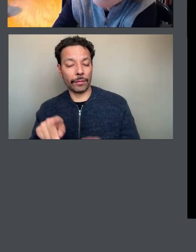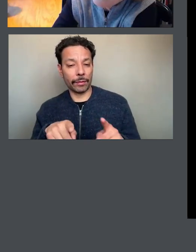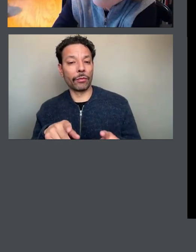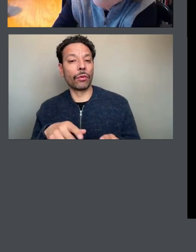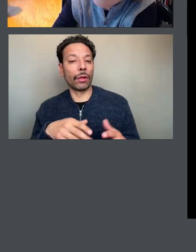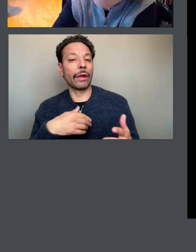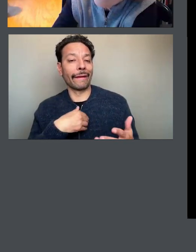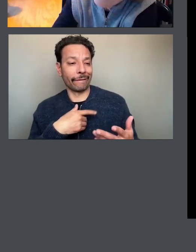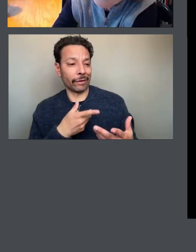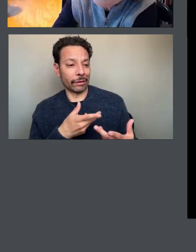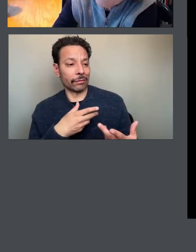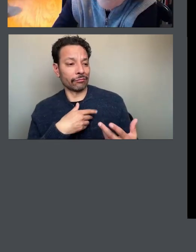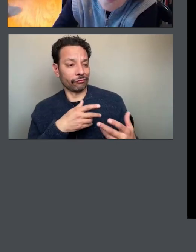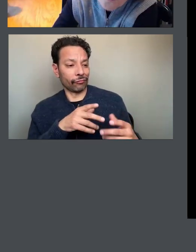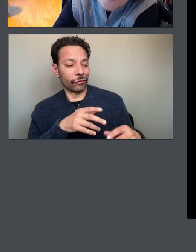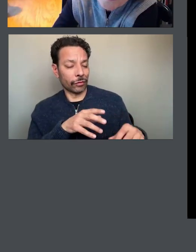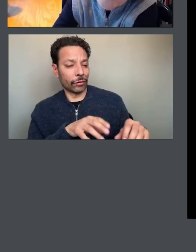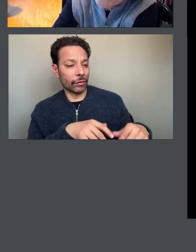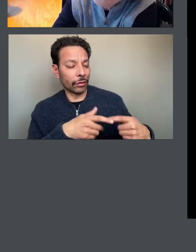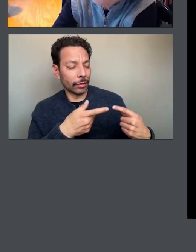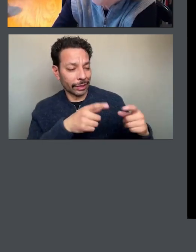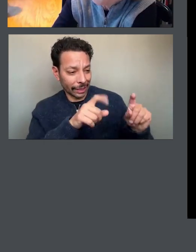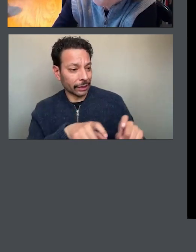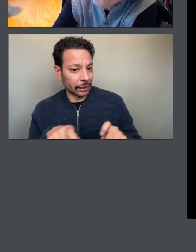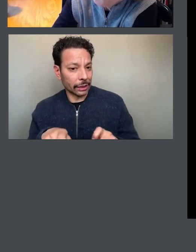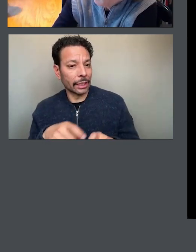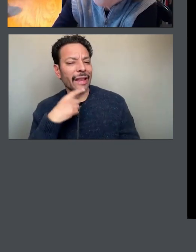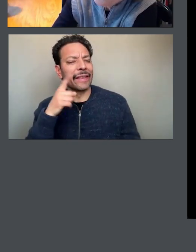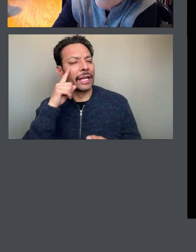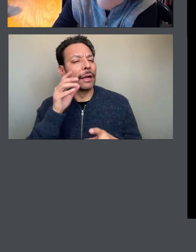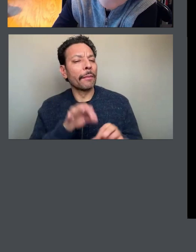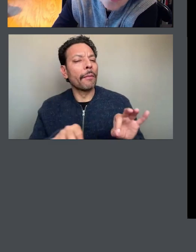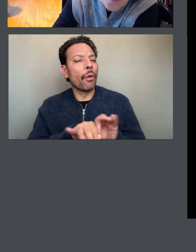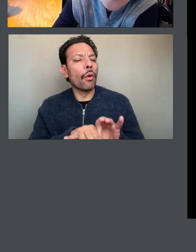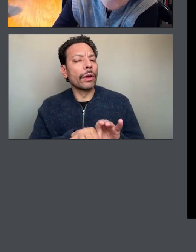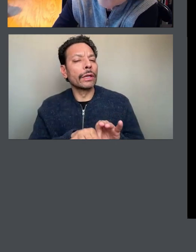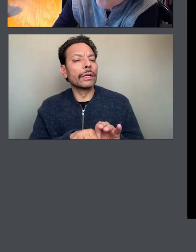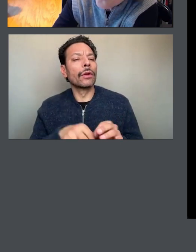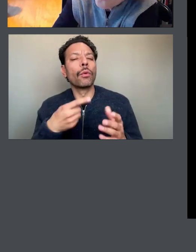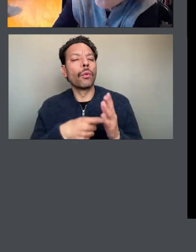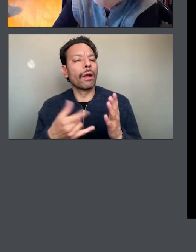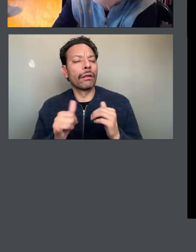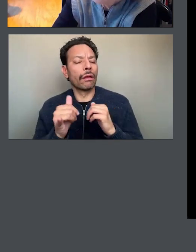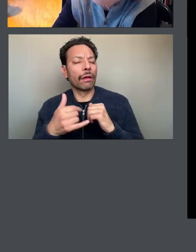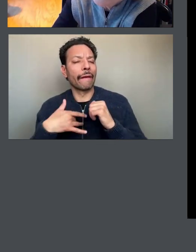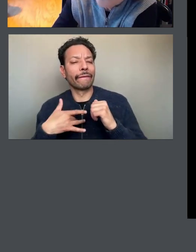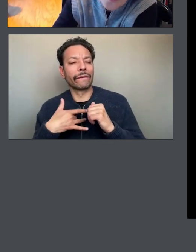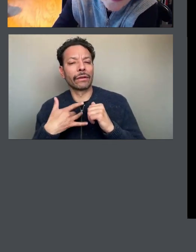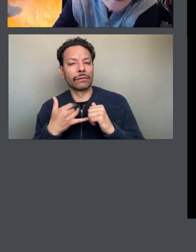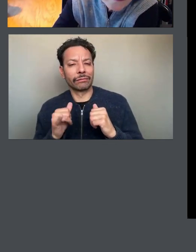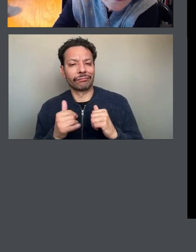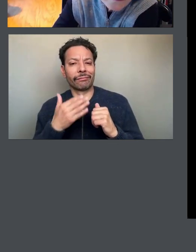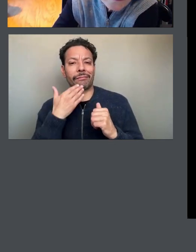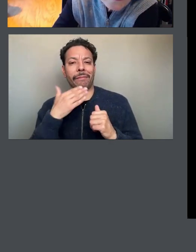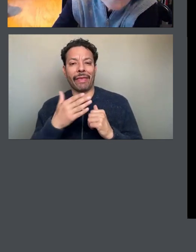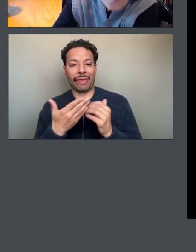conducted. But I think it's important to note what the consequences are of